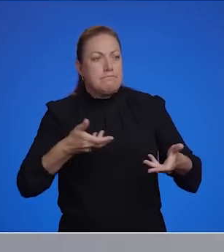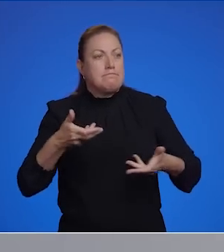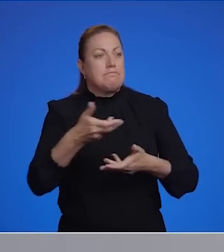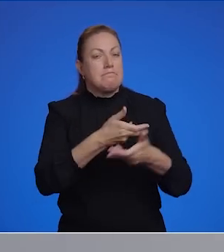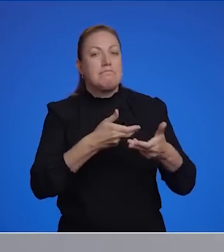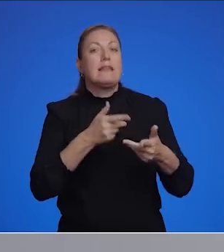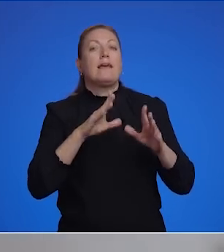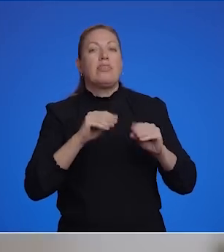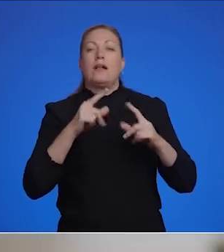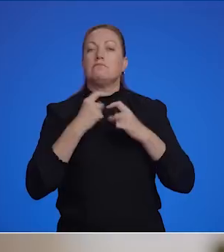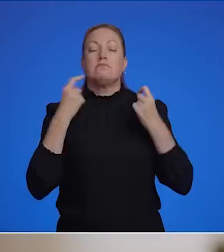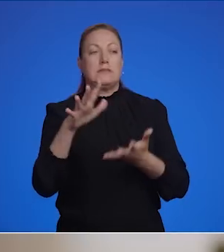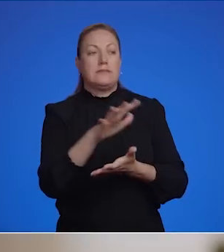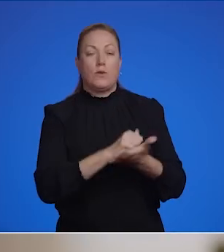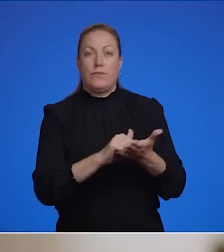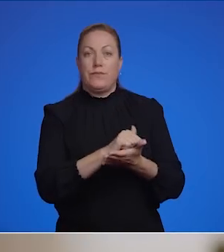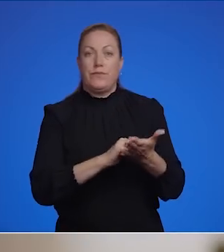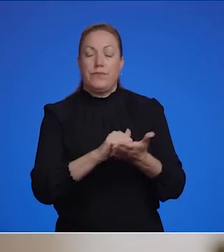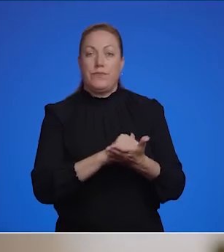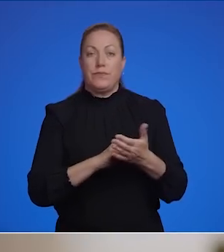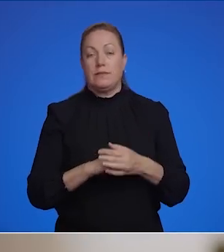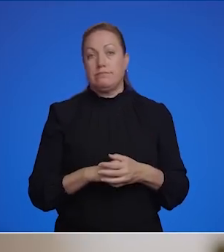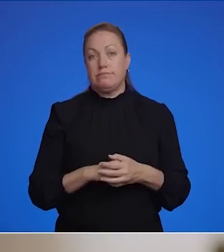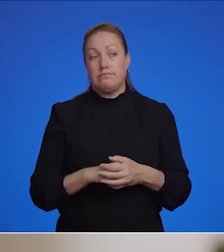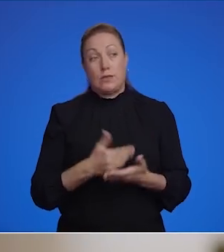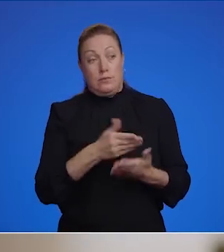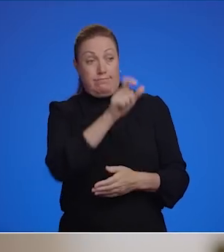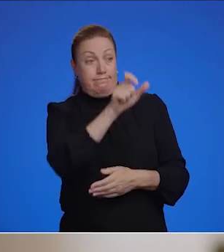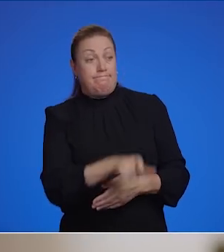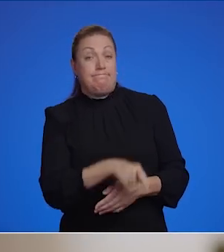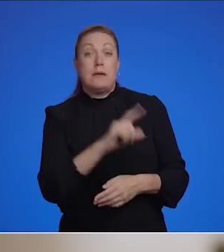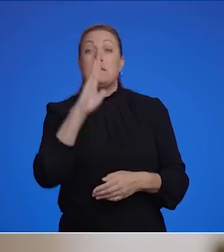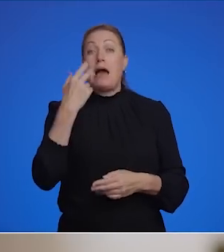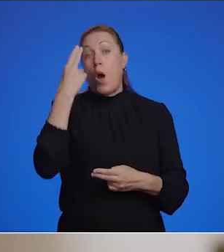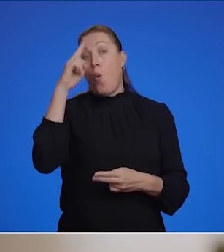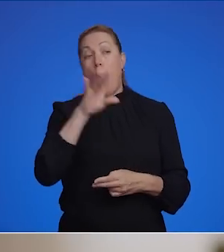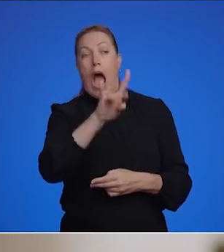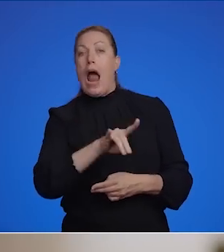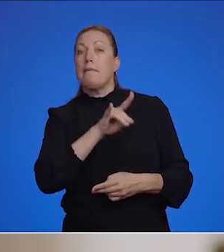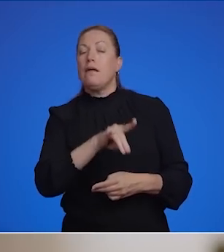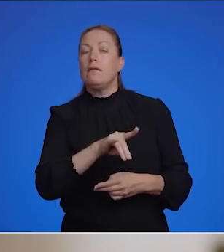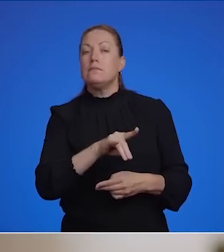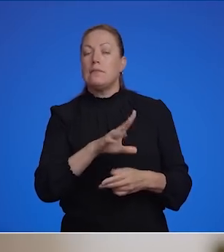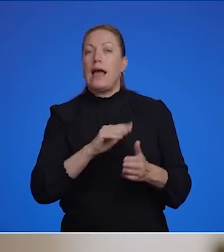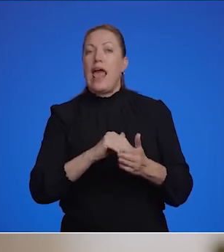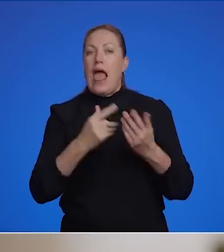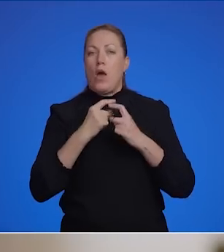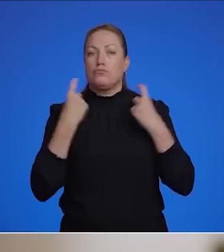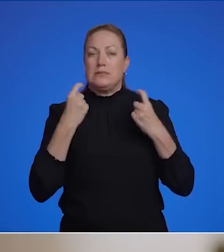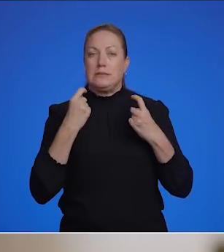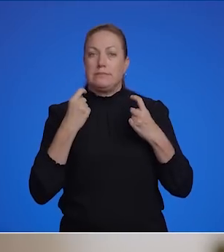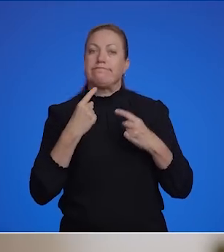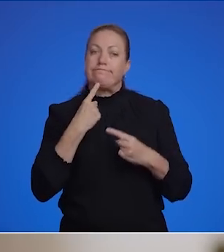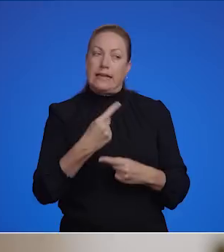absolution. The animal of Auschwitz was told, "The Lord has freed you from your